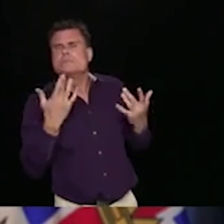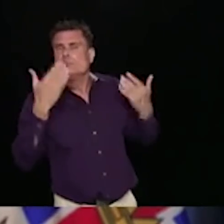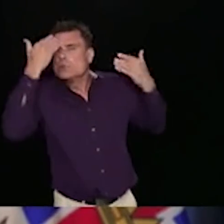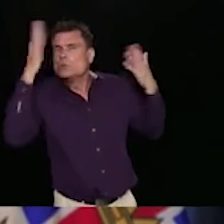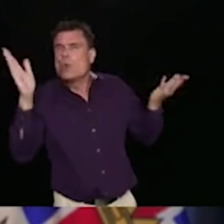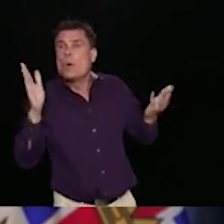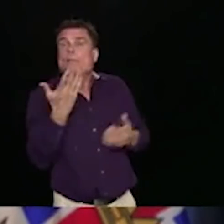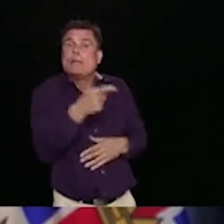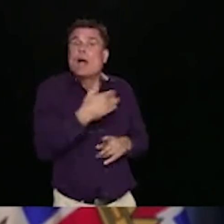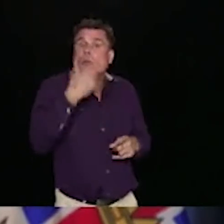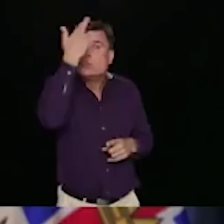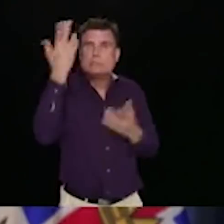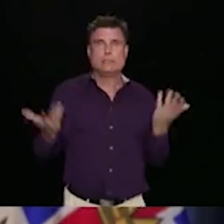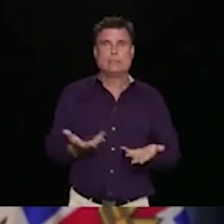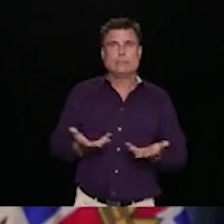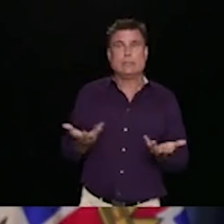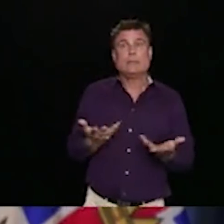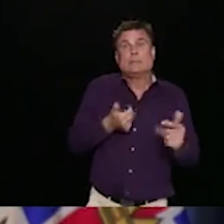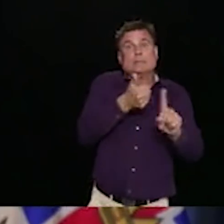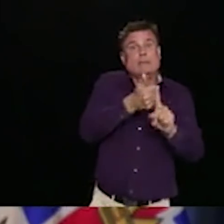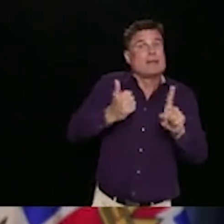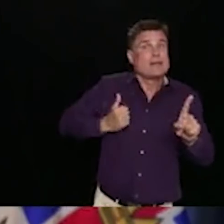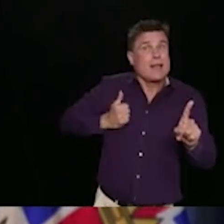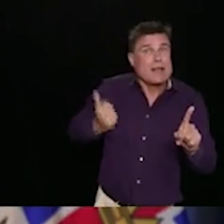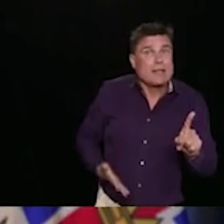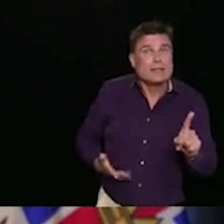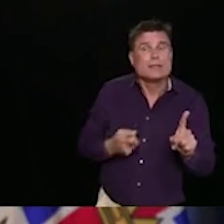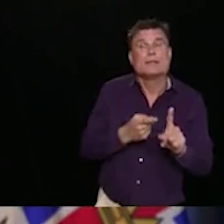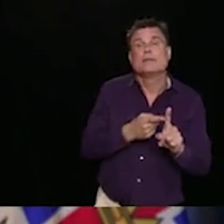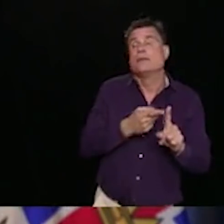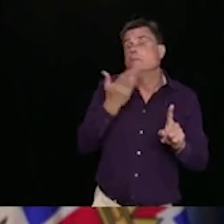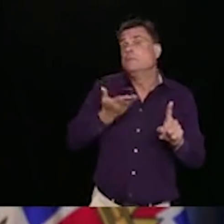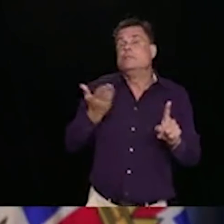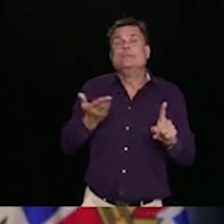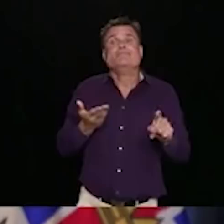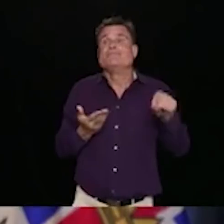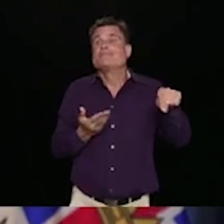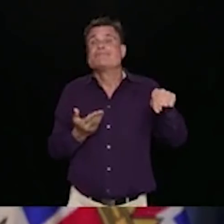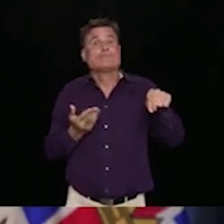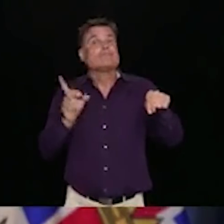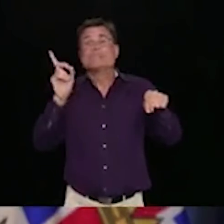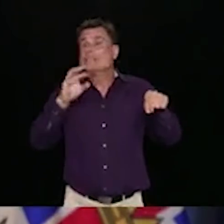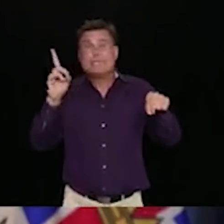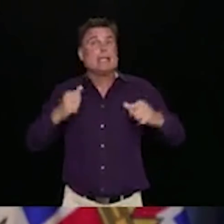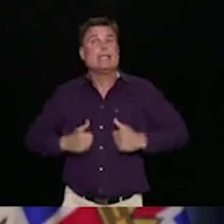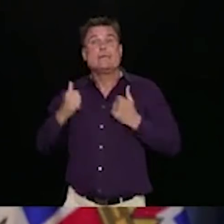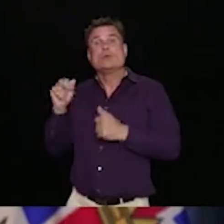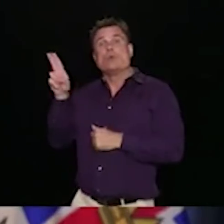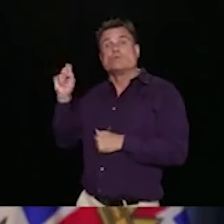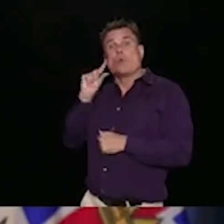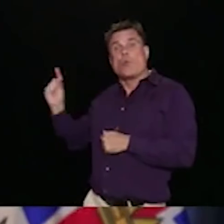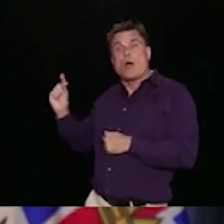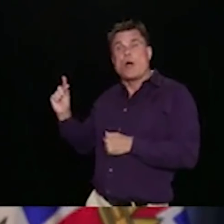in the United States, whether they had been there for a short time or a long period of time. And who would blame them, considering what's happening